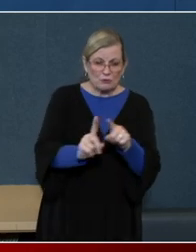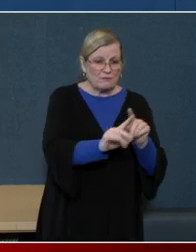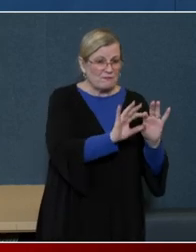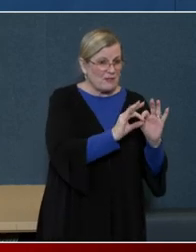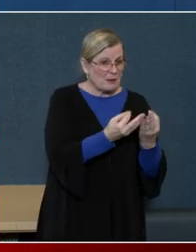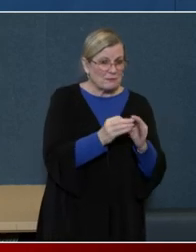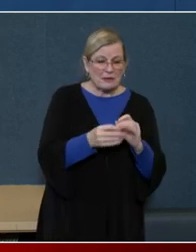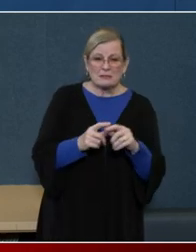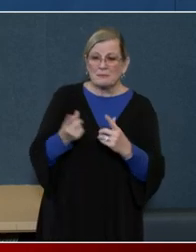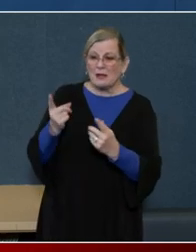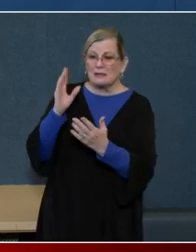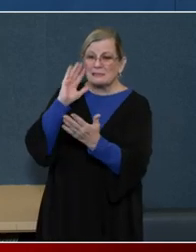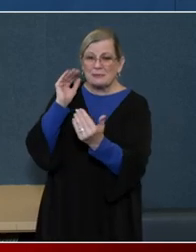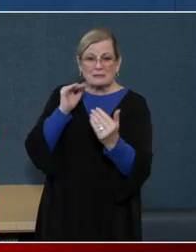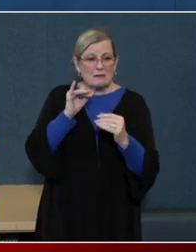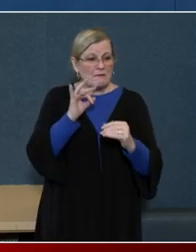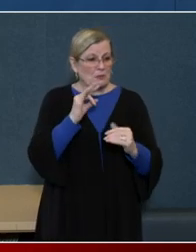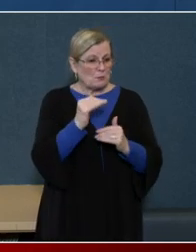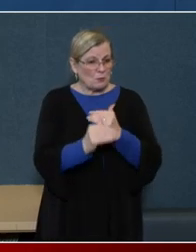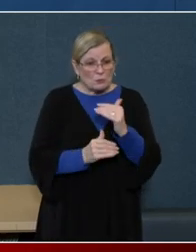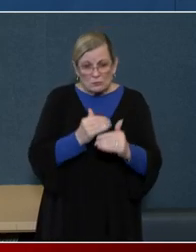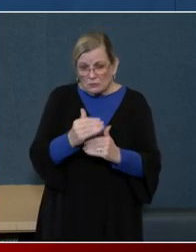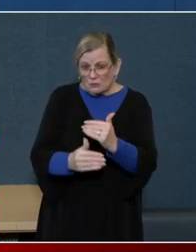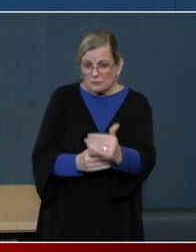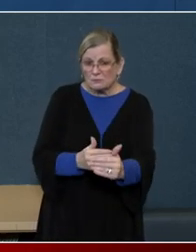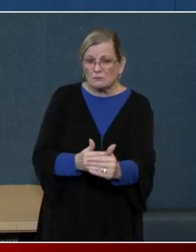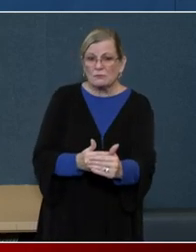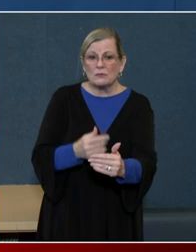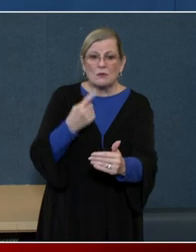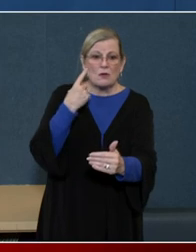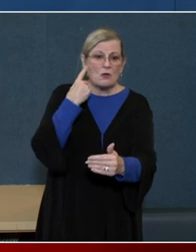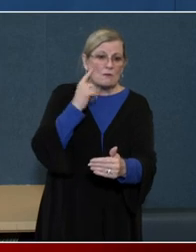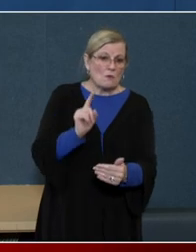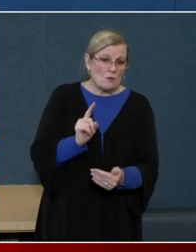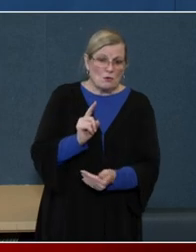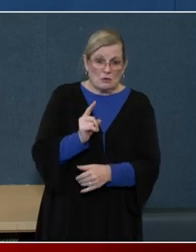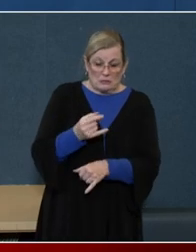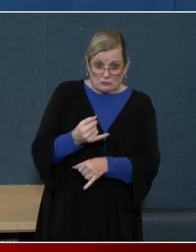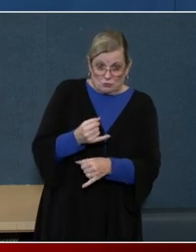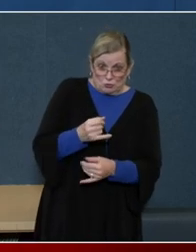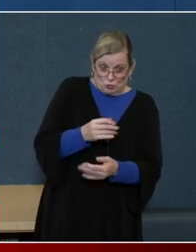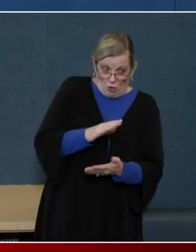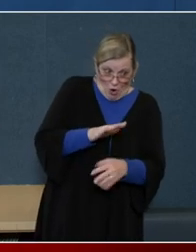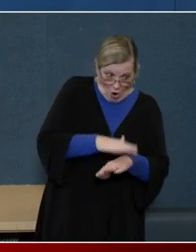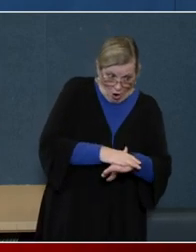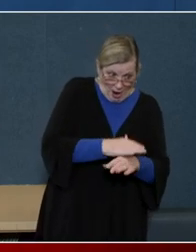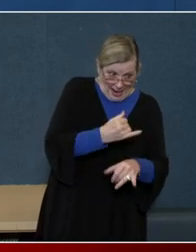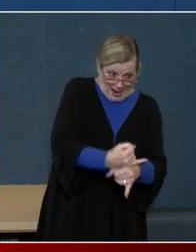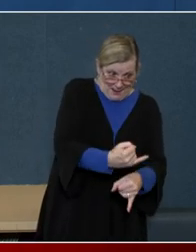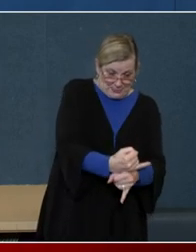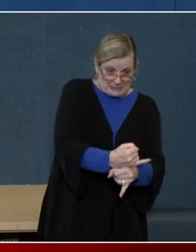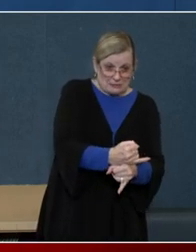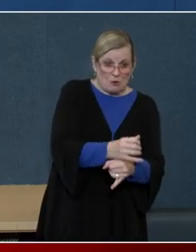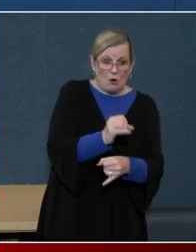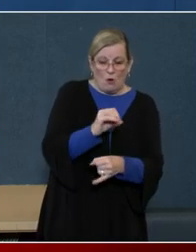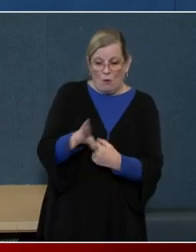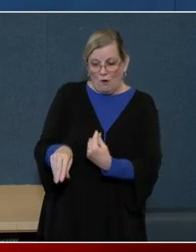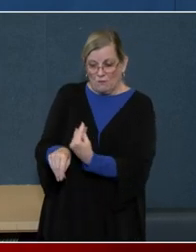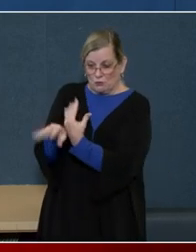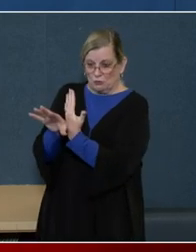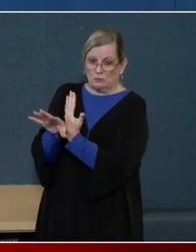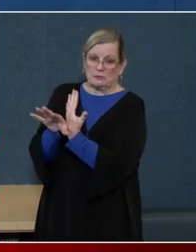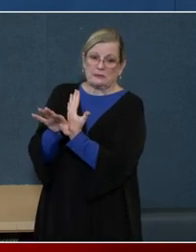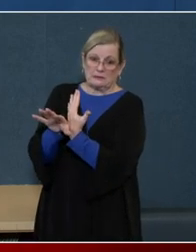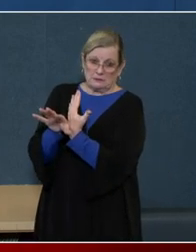process for our Canvas Academics and Real Engagement Classroom, and we expect that information to